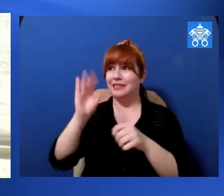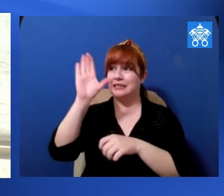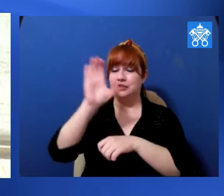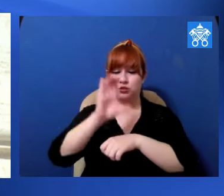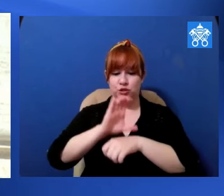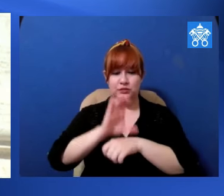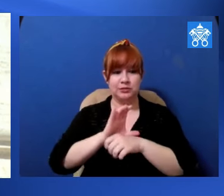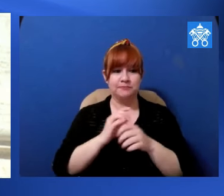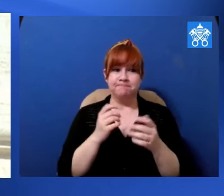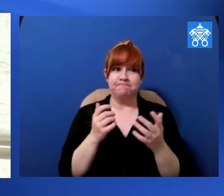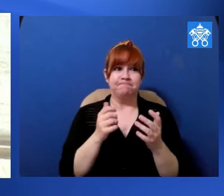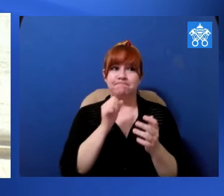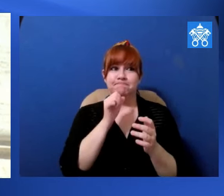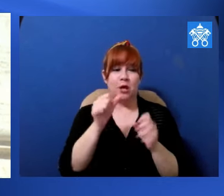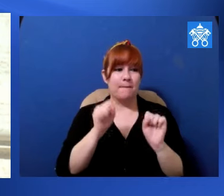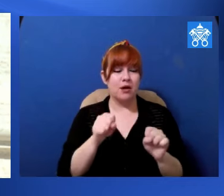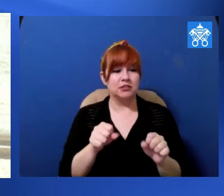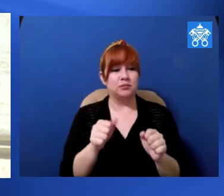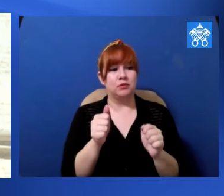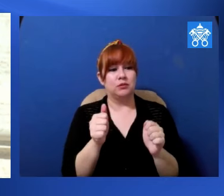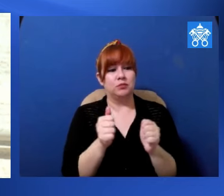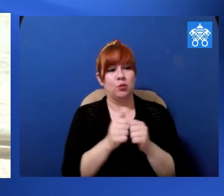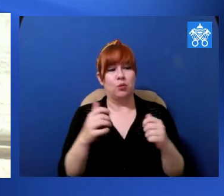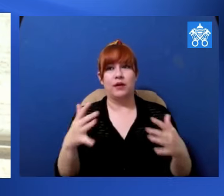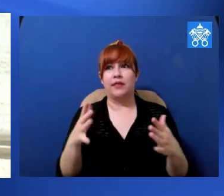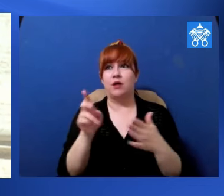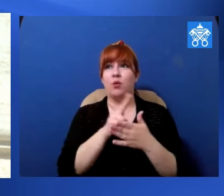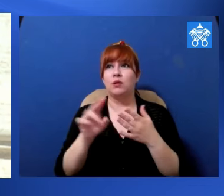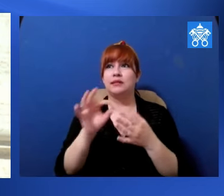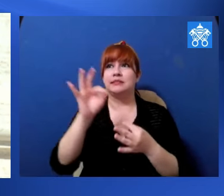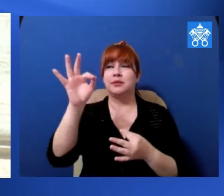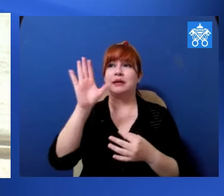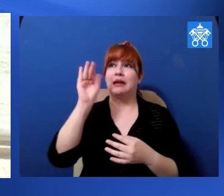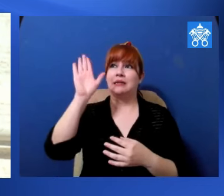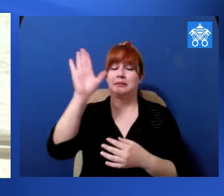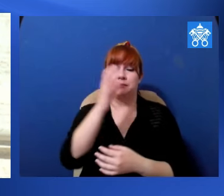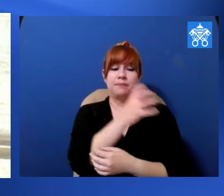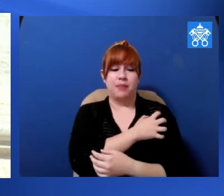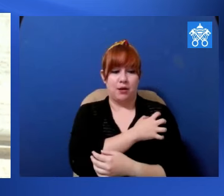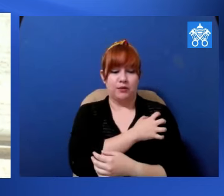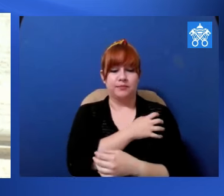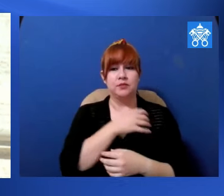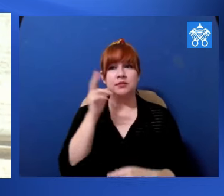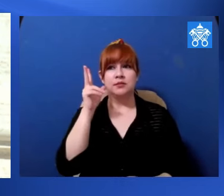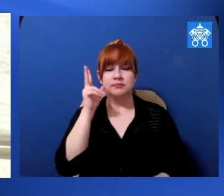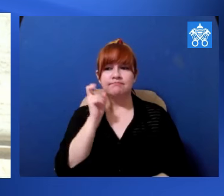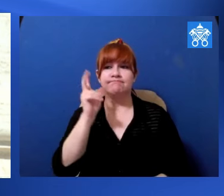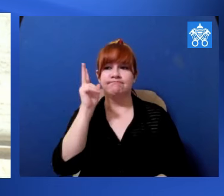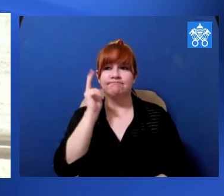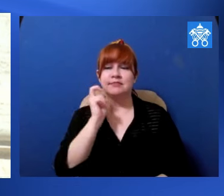in fidelity to Christ and His Church is not possible by human strength alone, but only by the power of the Holy